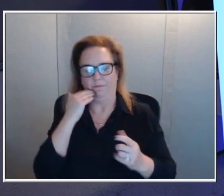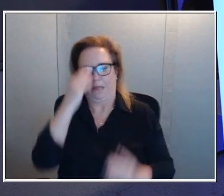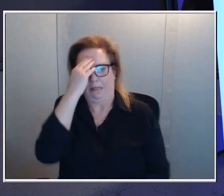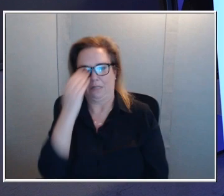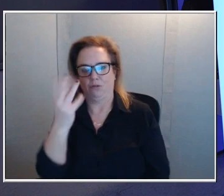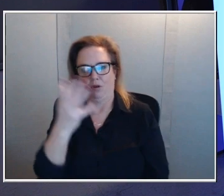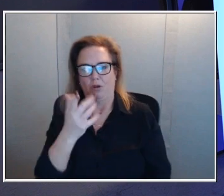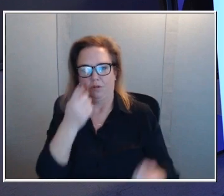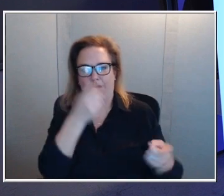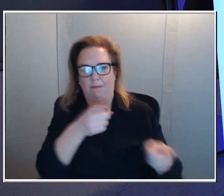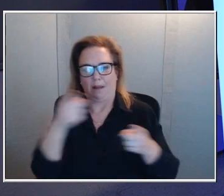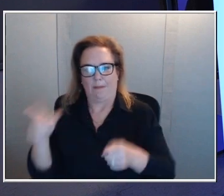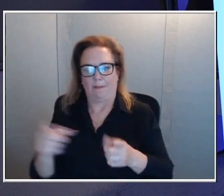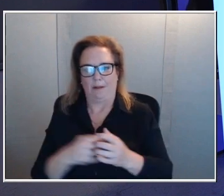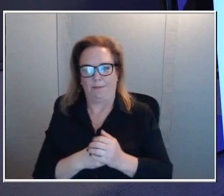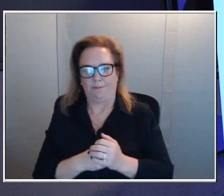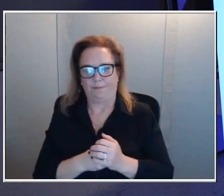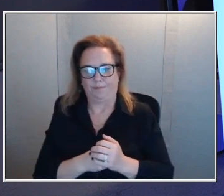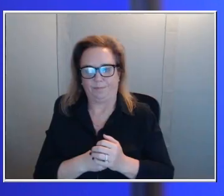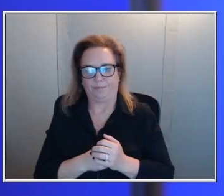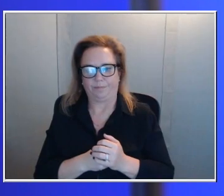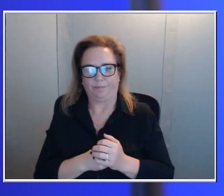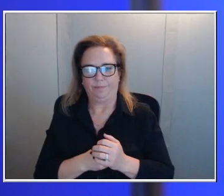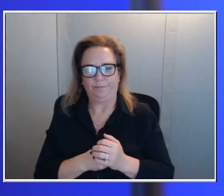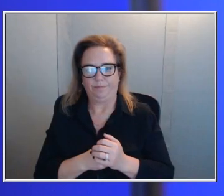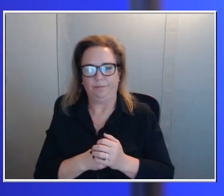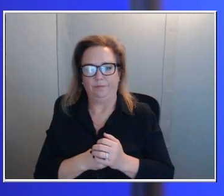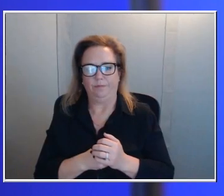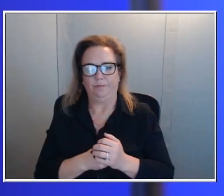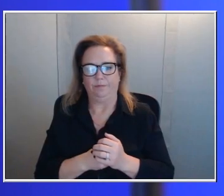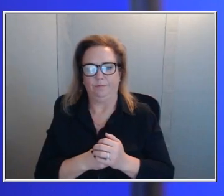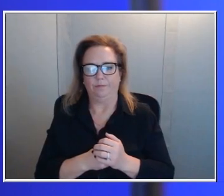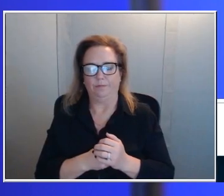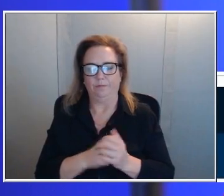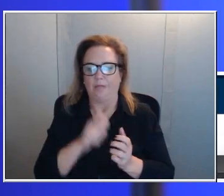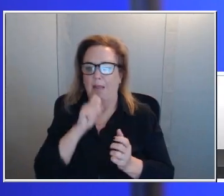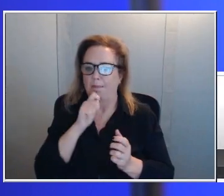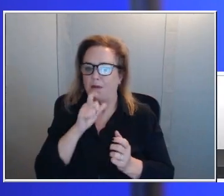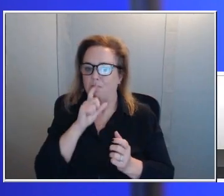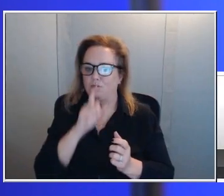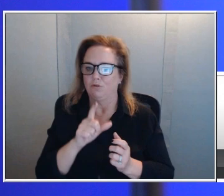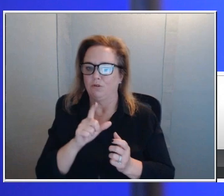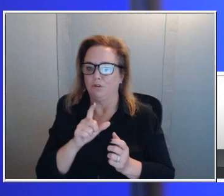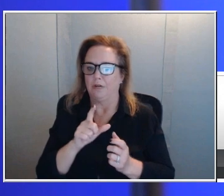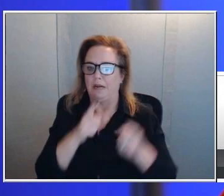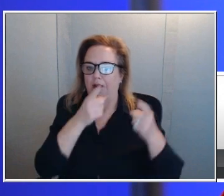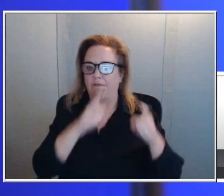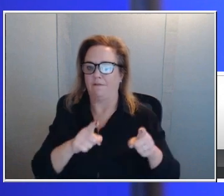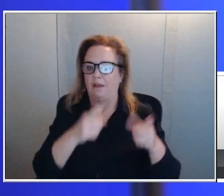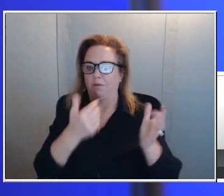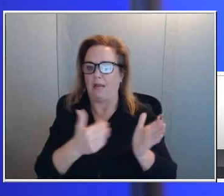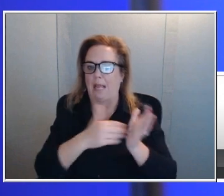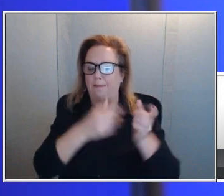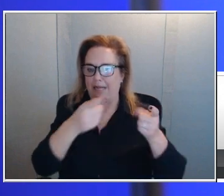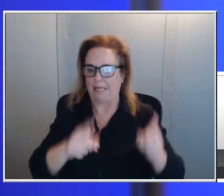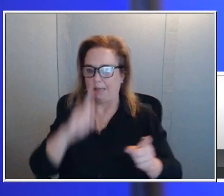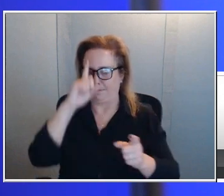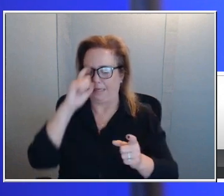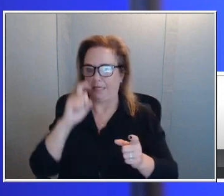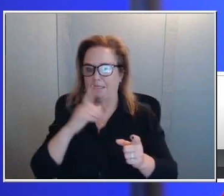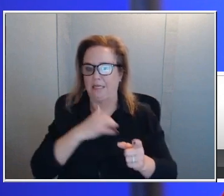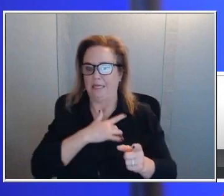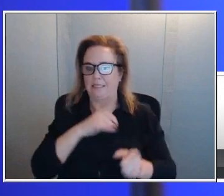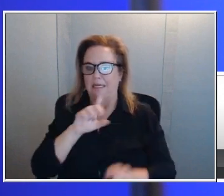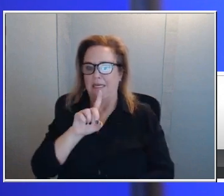something might be coming down the pike? That one I don't know about if an event would reoccur, but because it is a